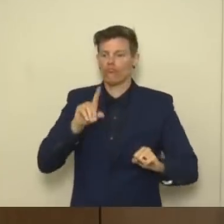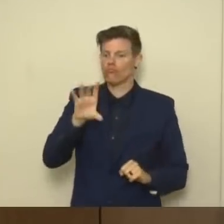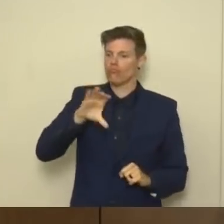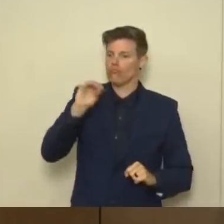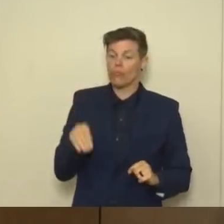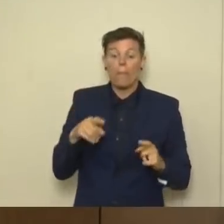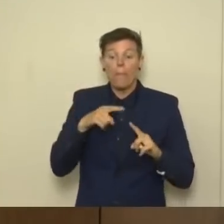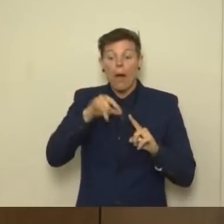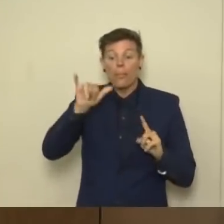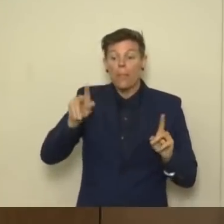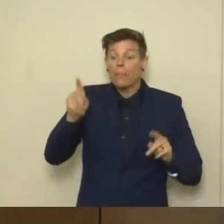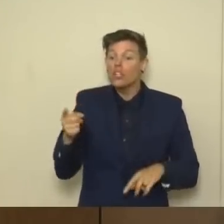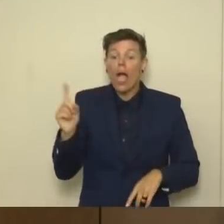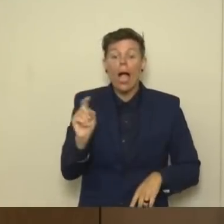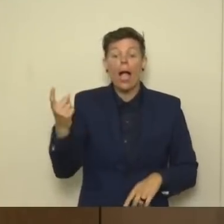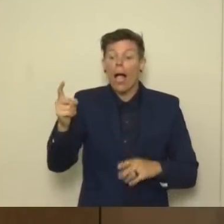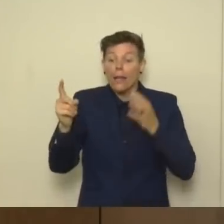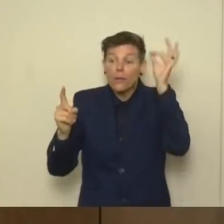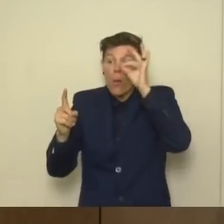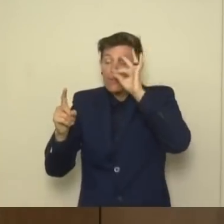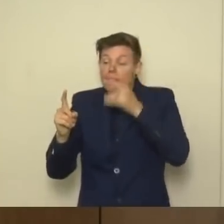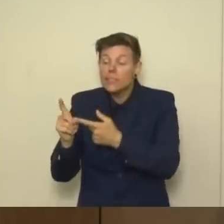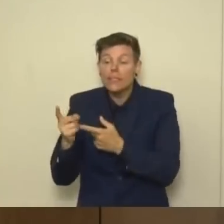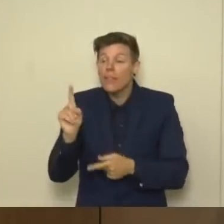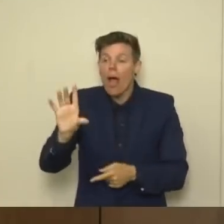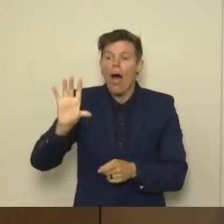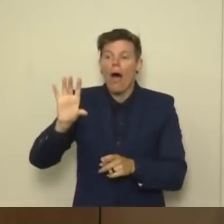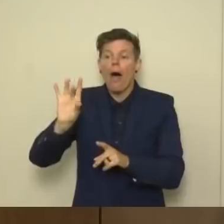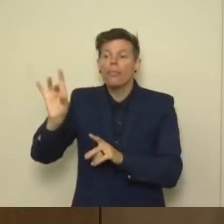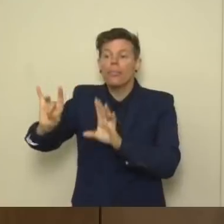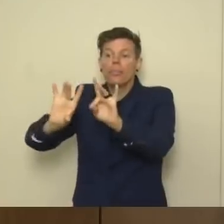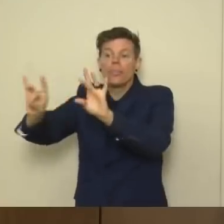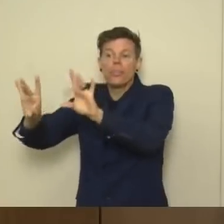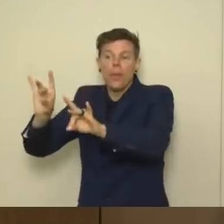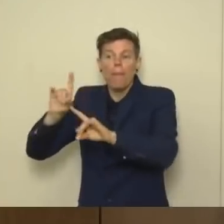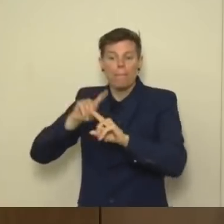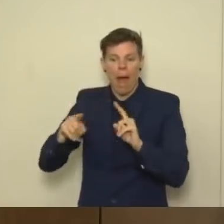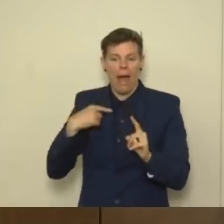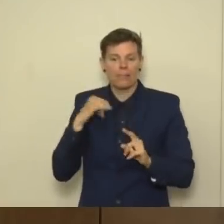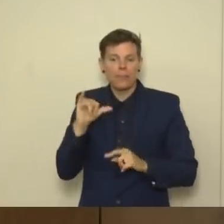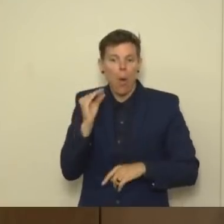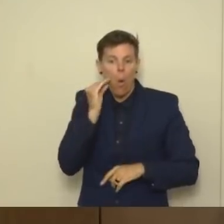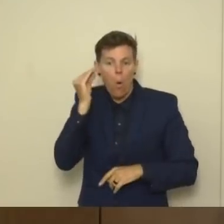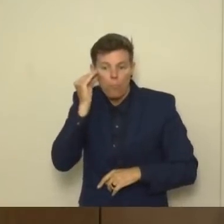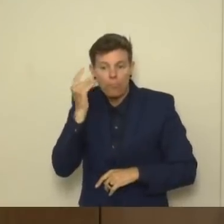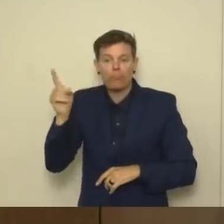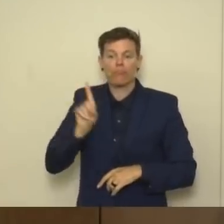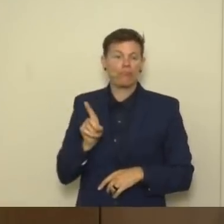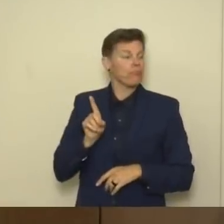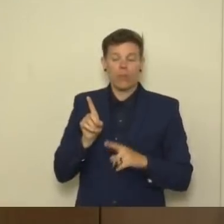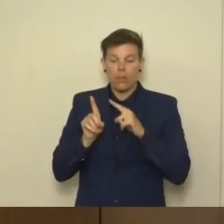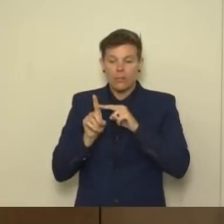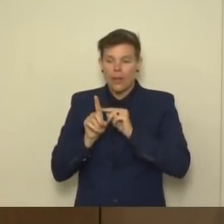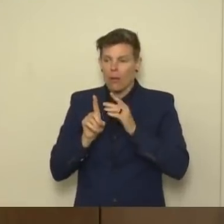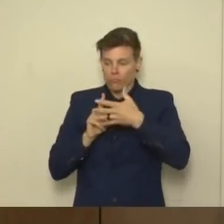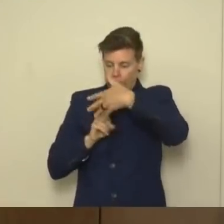home, but they have a large family, multi-generational family, and they don't know that they have it, and they're not all separated and masked up. I